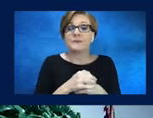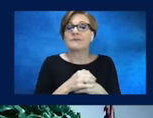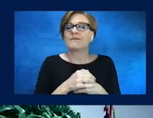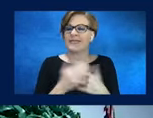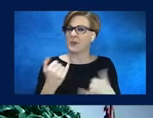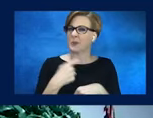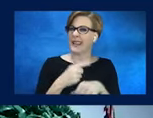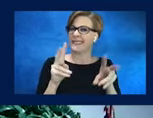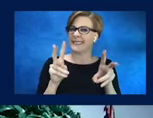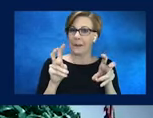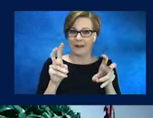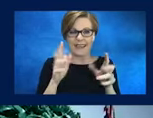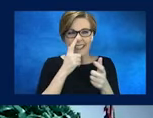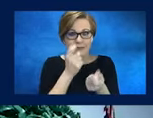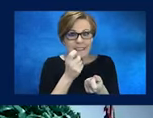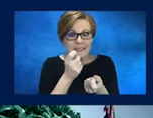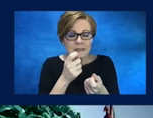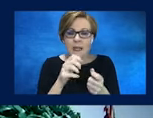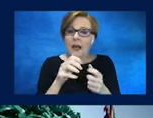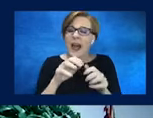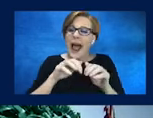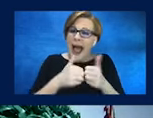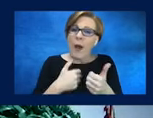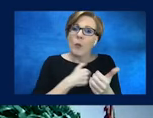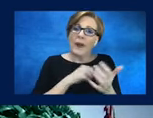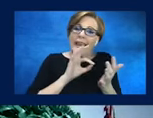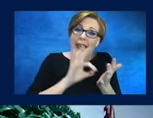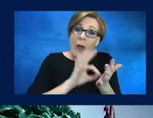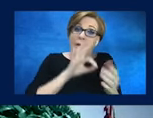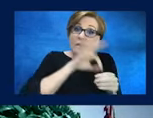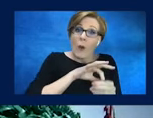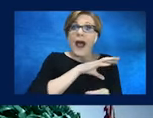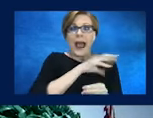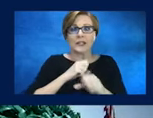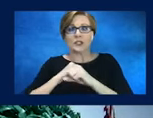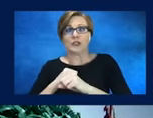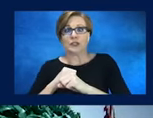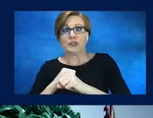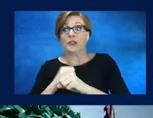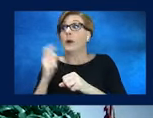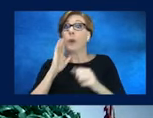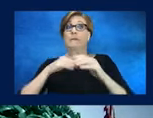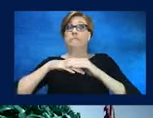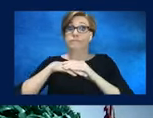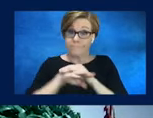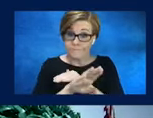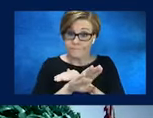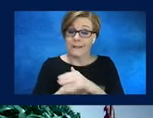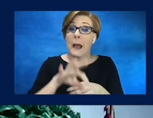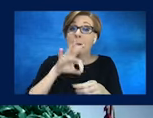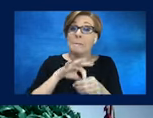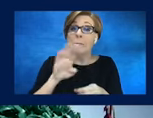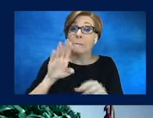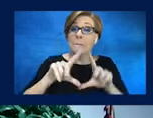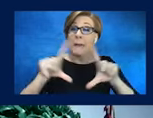great interest, ballot tabulation and security. We're going to take you into that room, the Ballot Tabulation Center, so